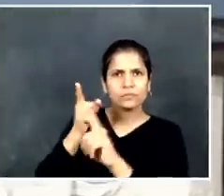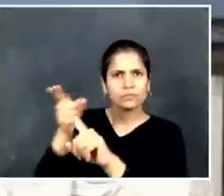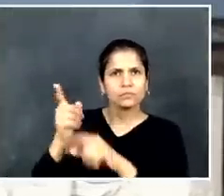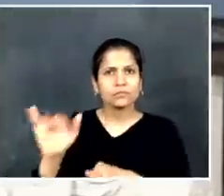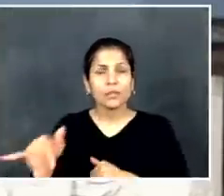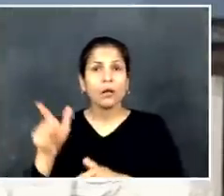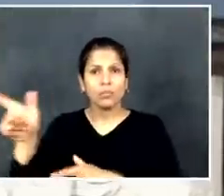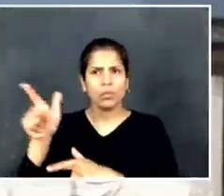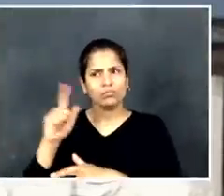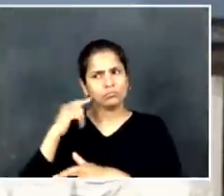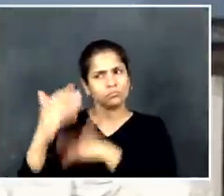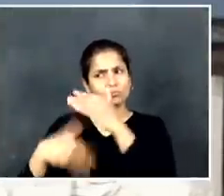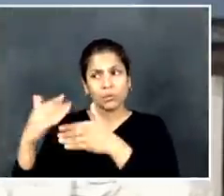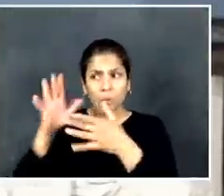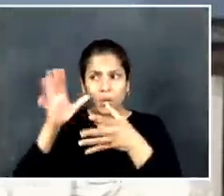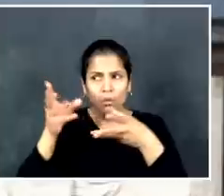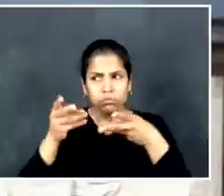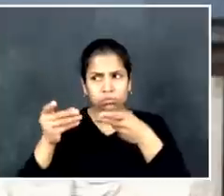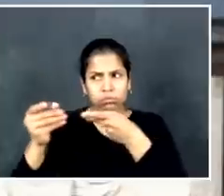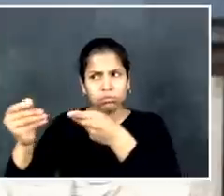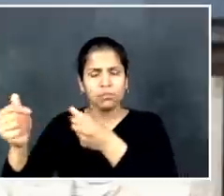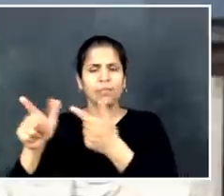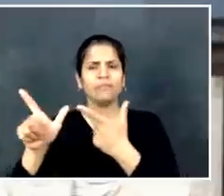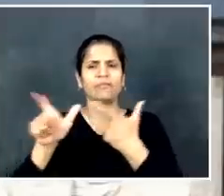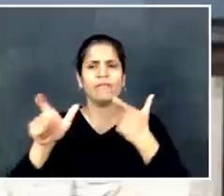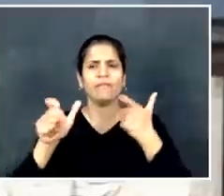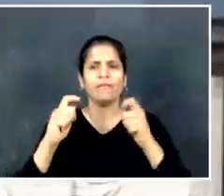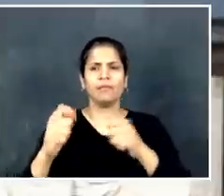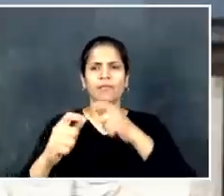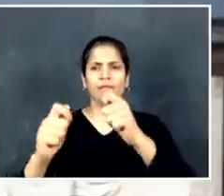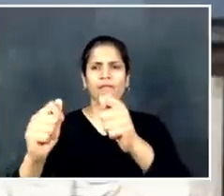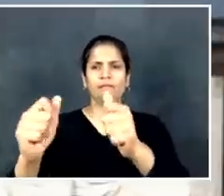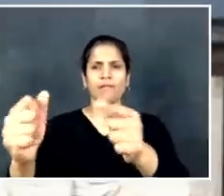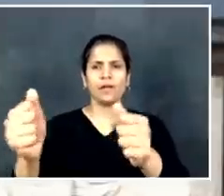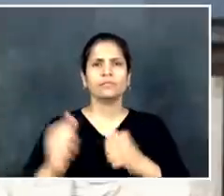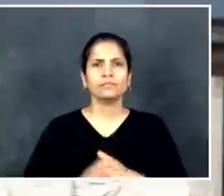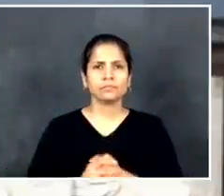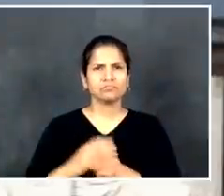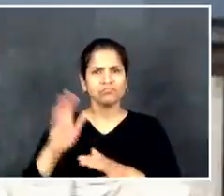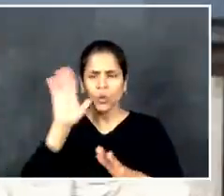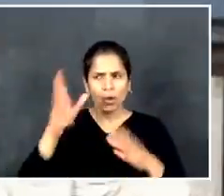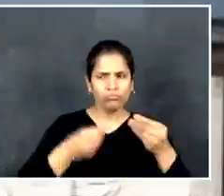those agencies need to do it, we will make sure they have the personnel to get it done.